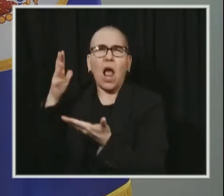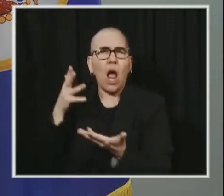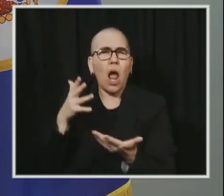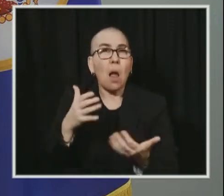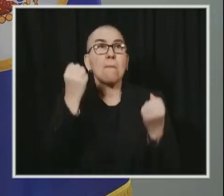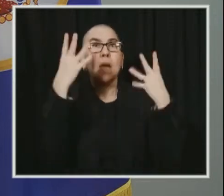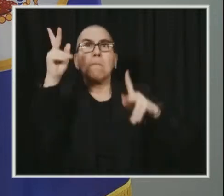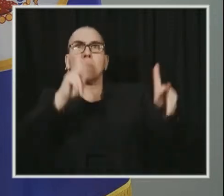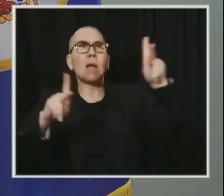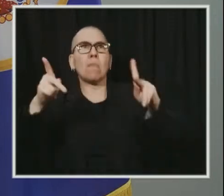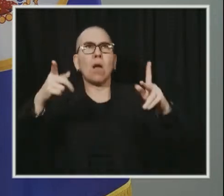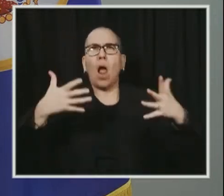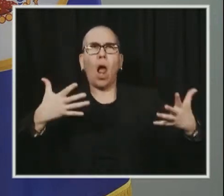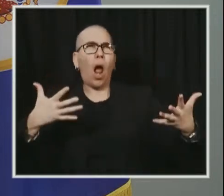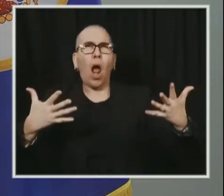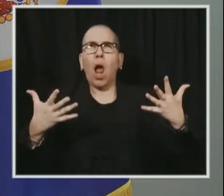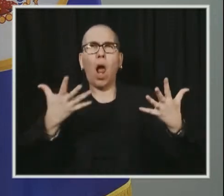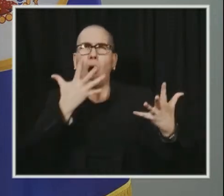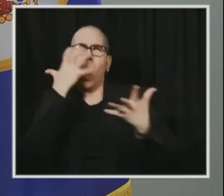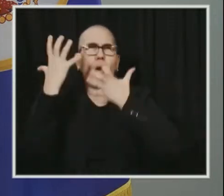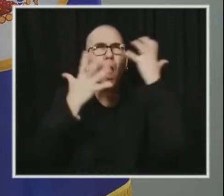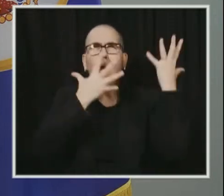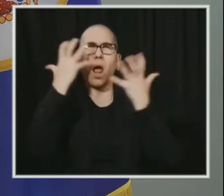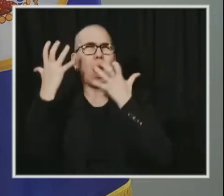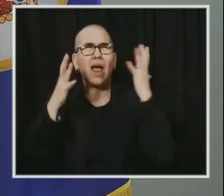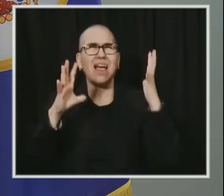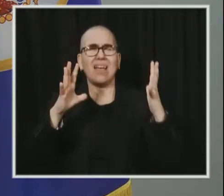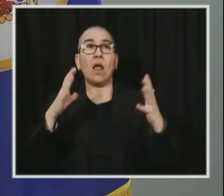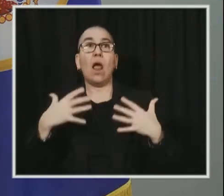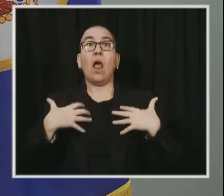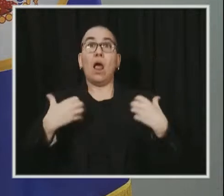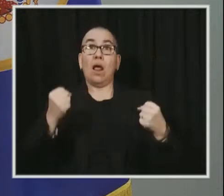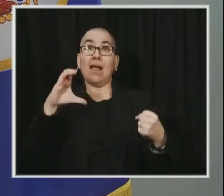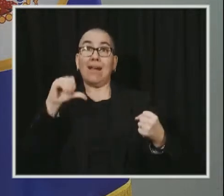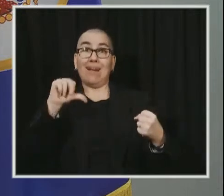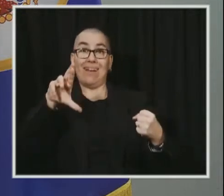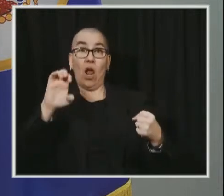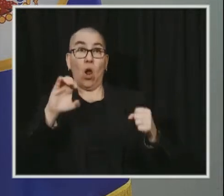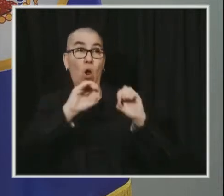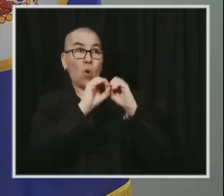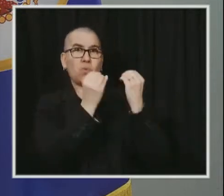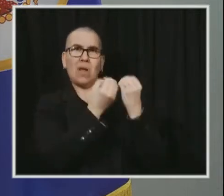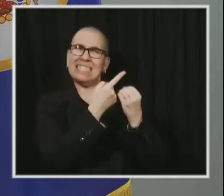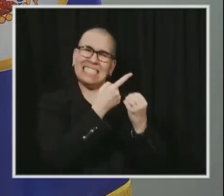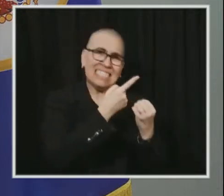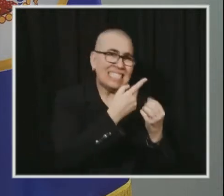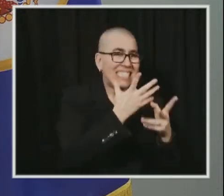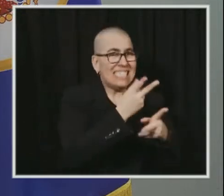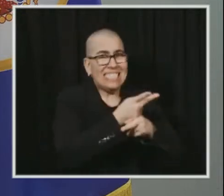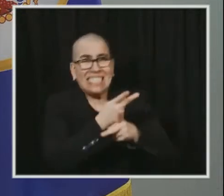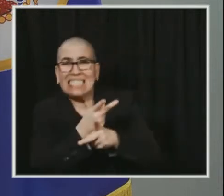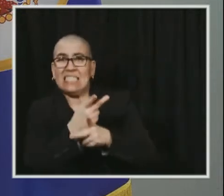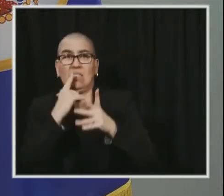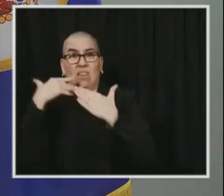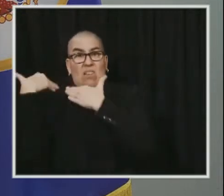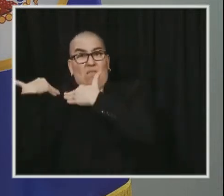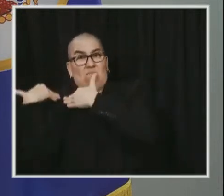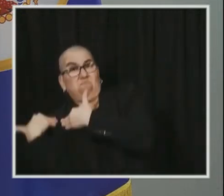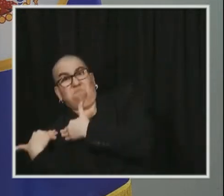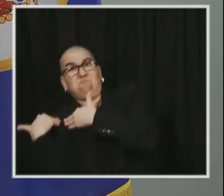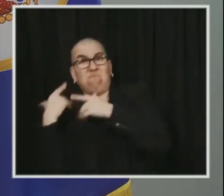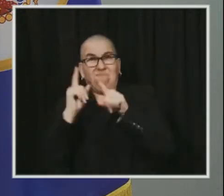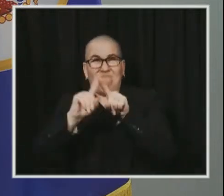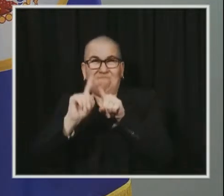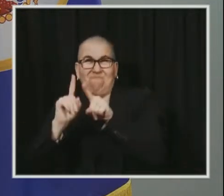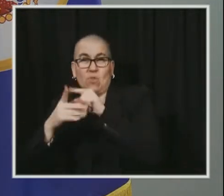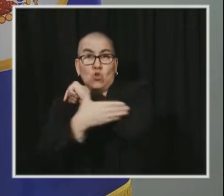doses to give. So in healthcare organizations like ours, who care for such a large geographic area and rural population, we